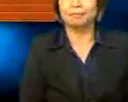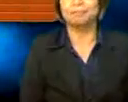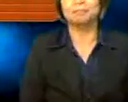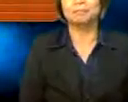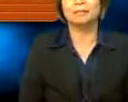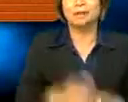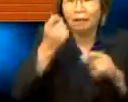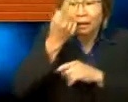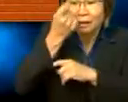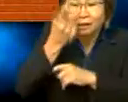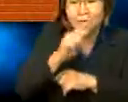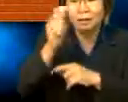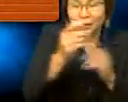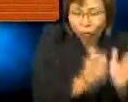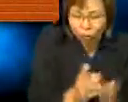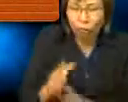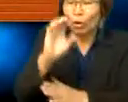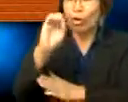Understand the order of events.